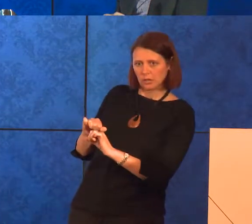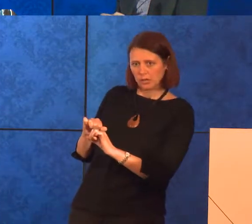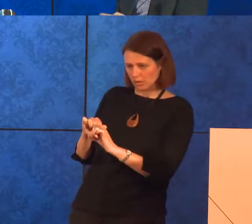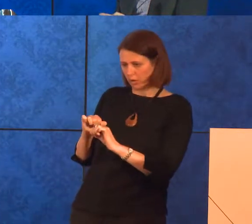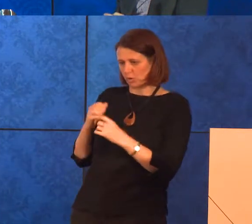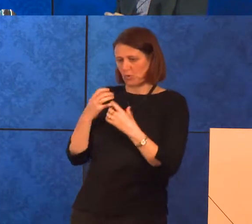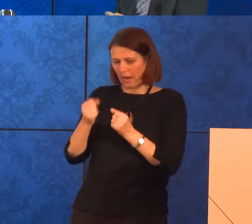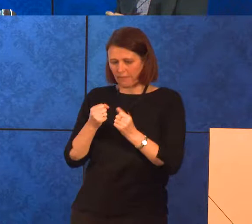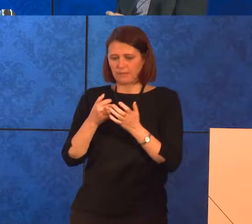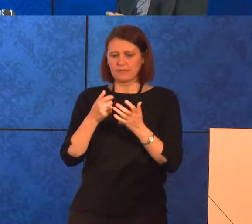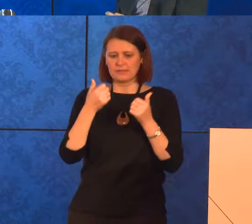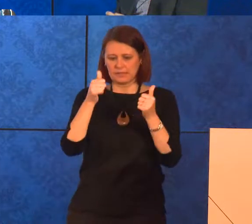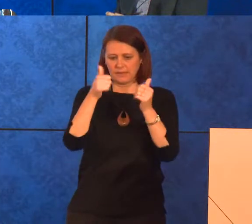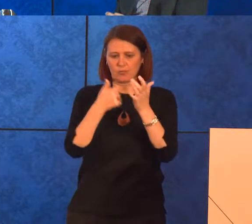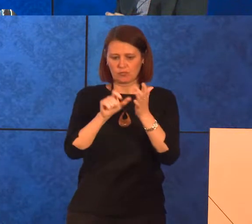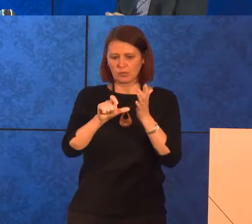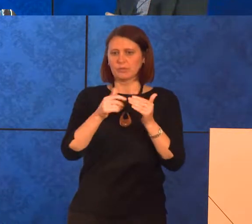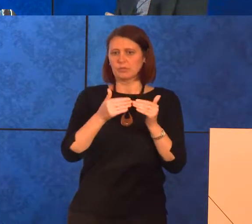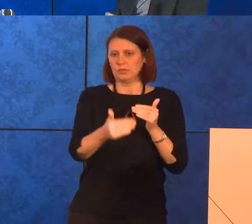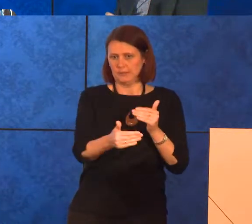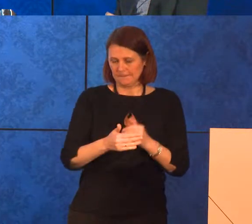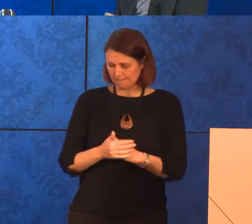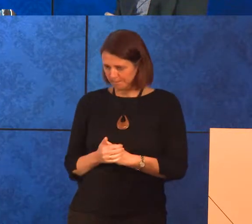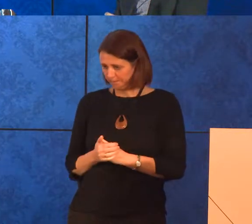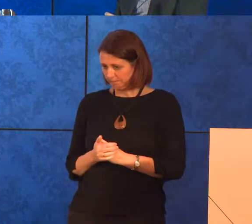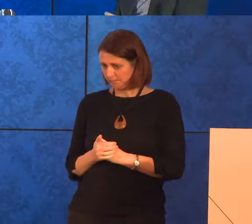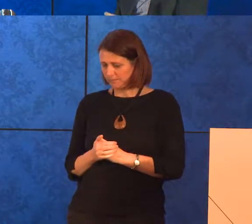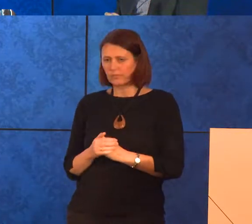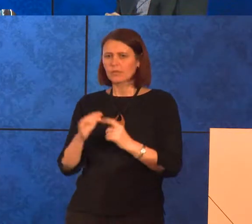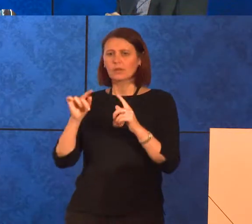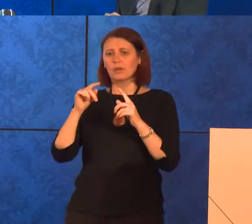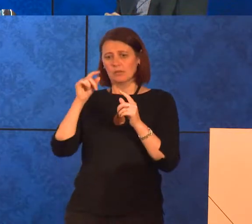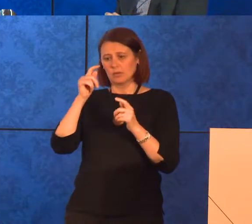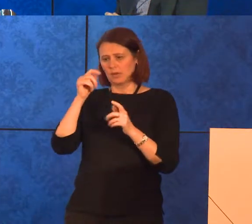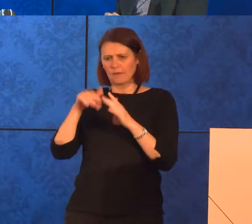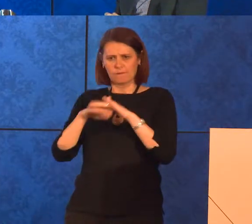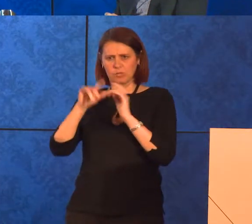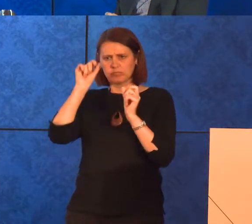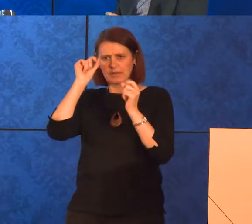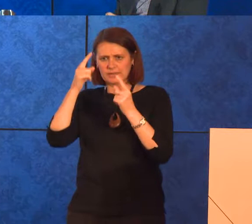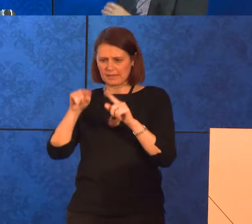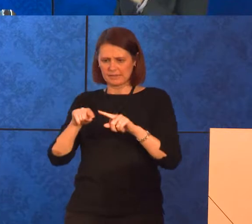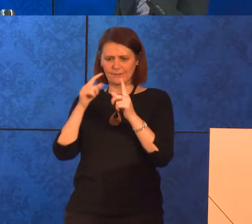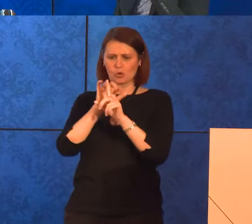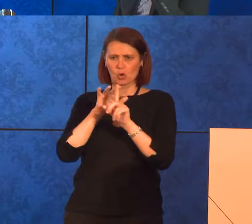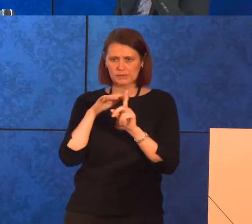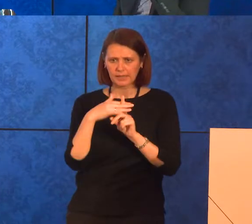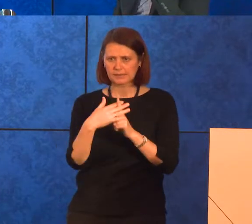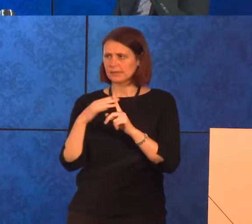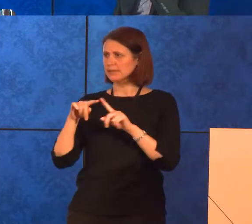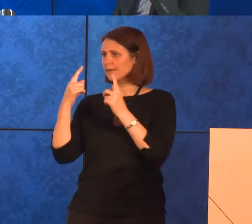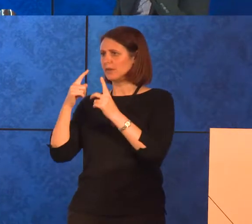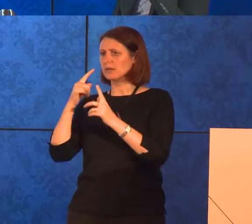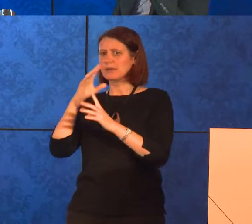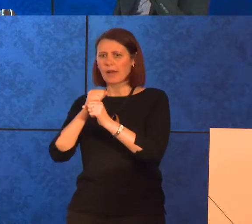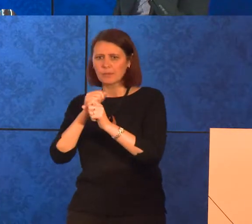have a successful Royal Commission this time around? Fully acknowledging that it's a different context, different political context as well. And I think